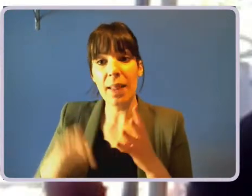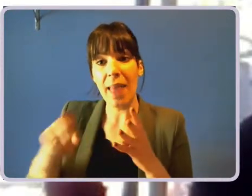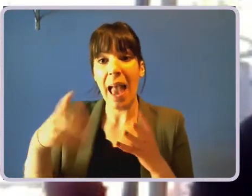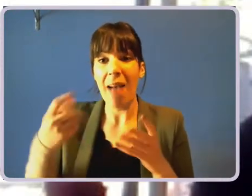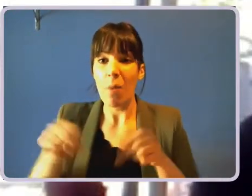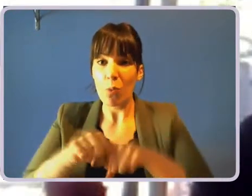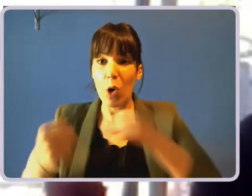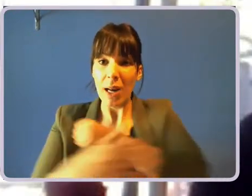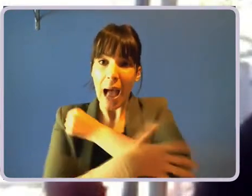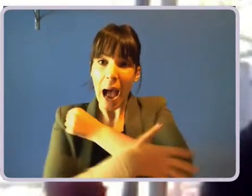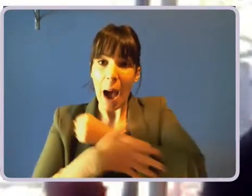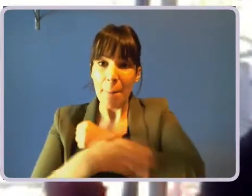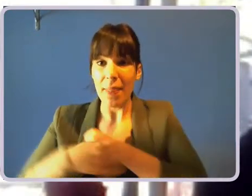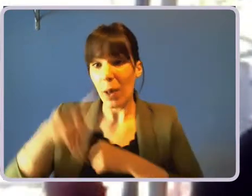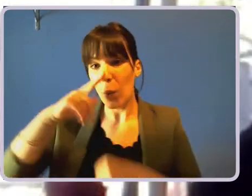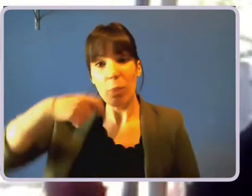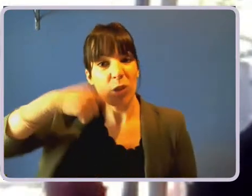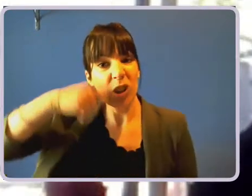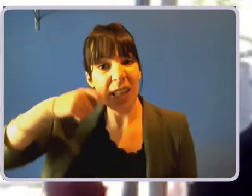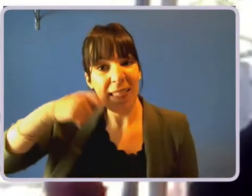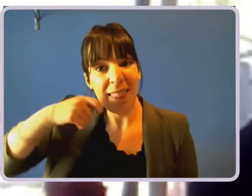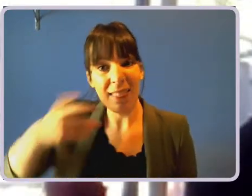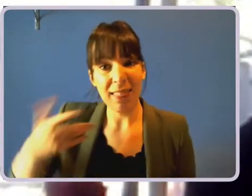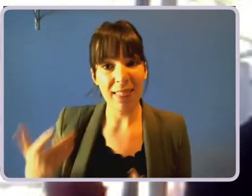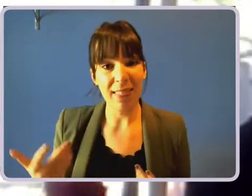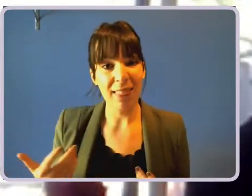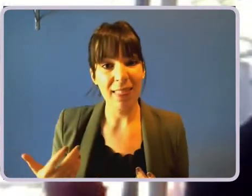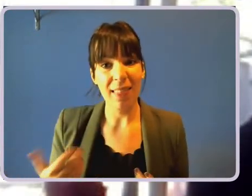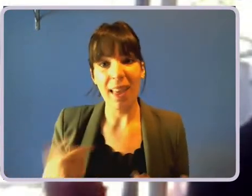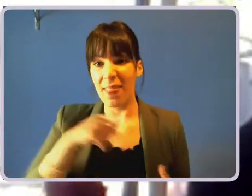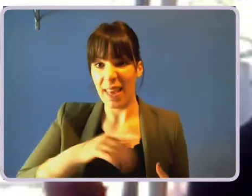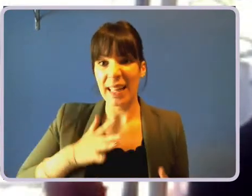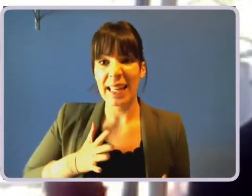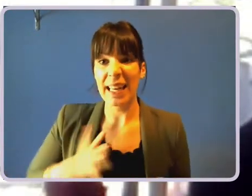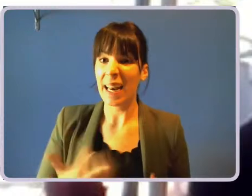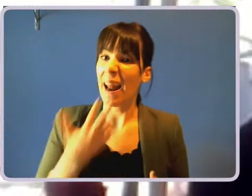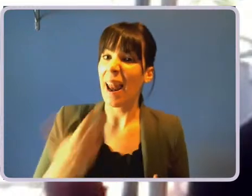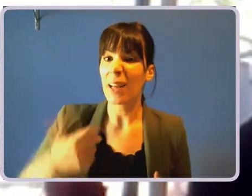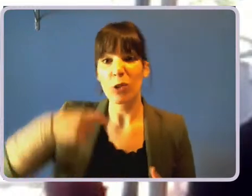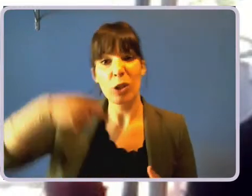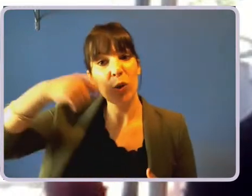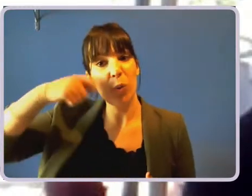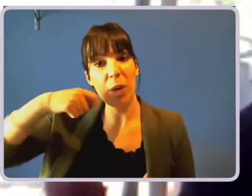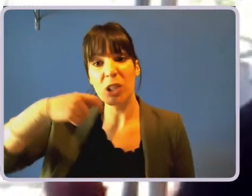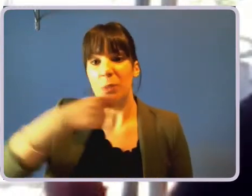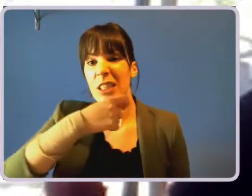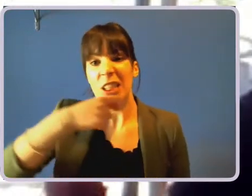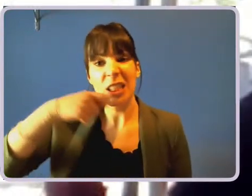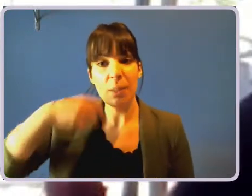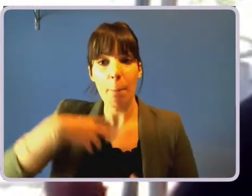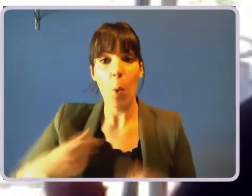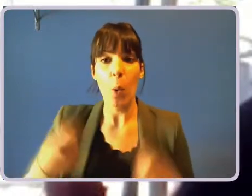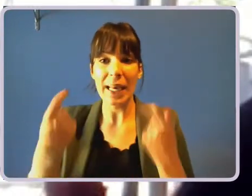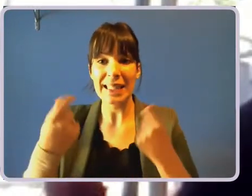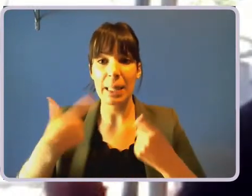teeth and needed an electric toothbrush. So we were able to supply that. So I think,